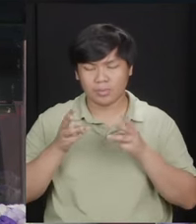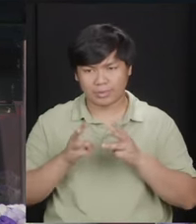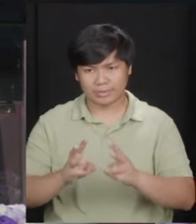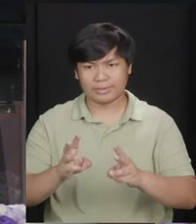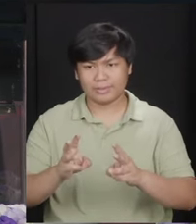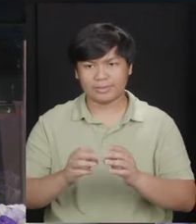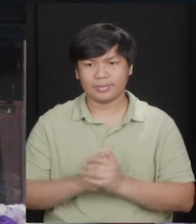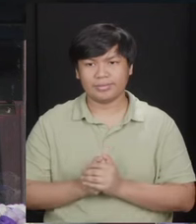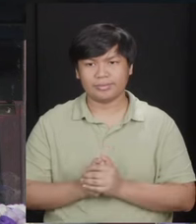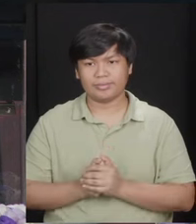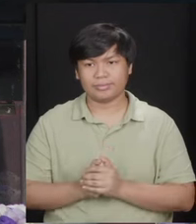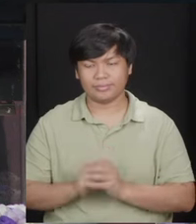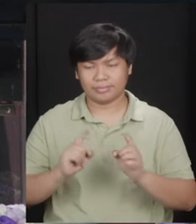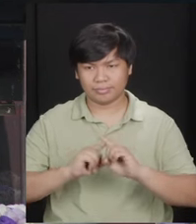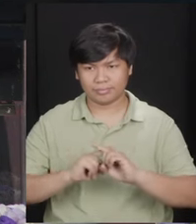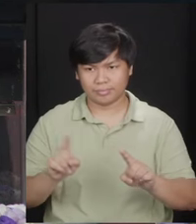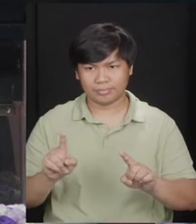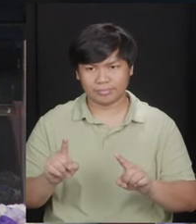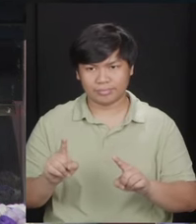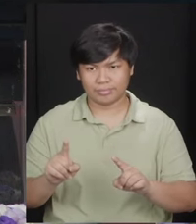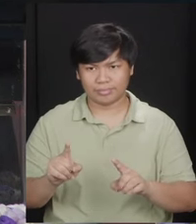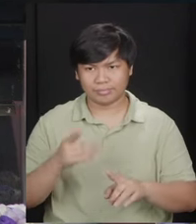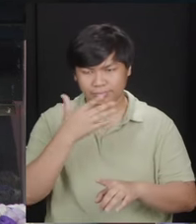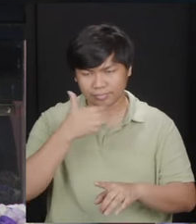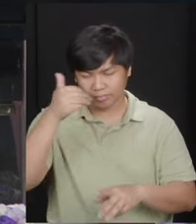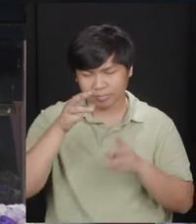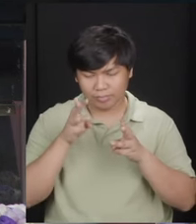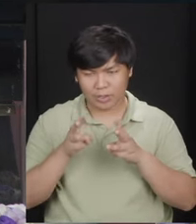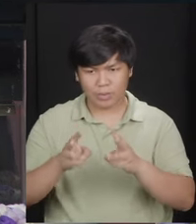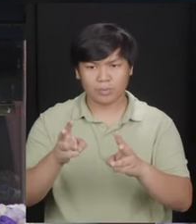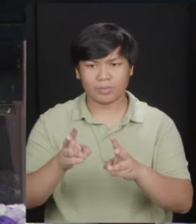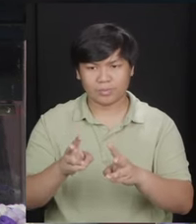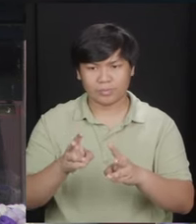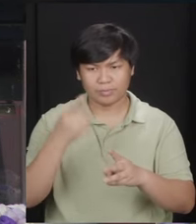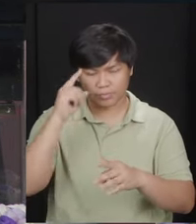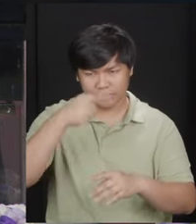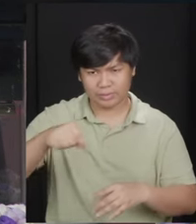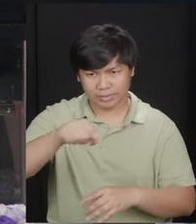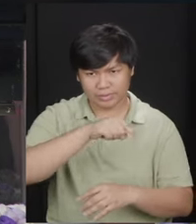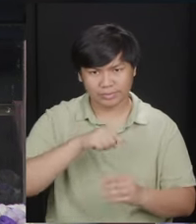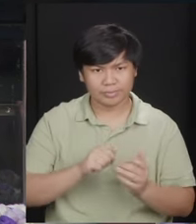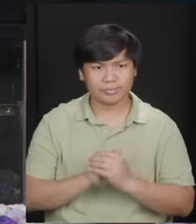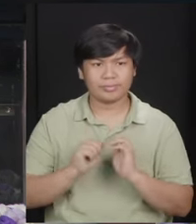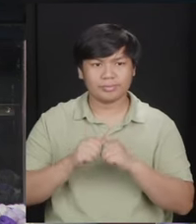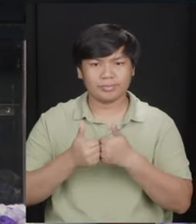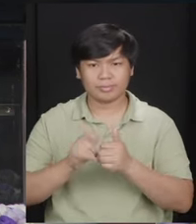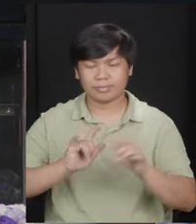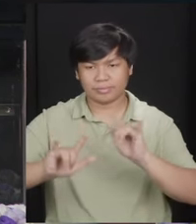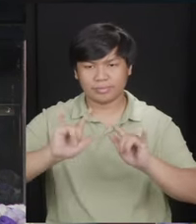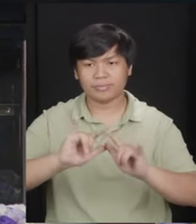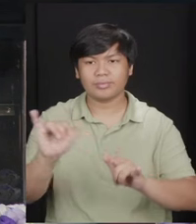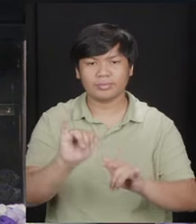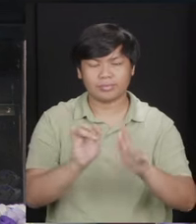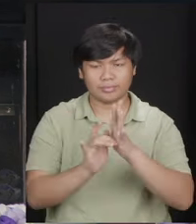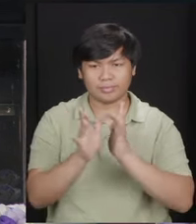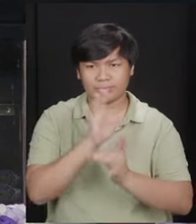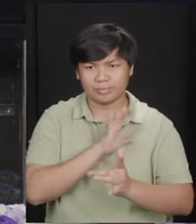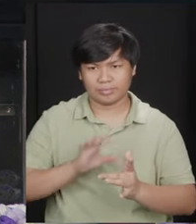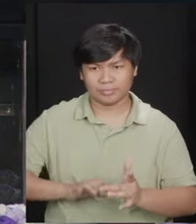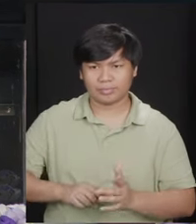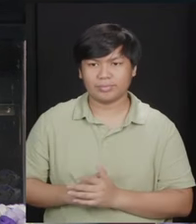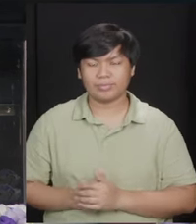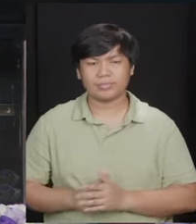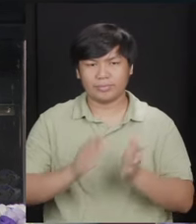55:8. But they are the best ways for us. How can we love like Jesus, respond to enemies